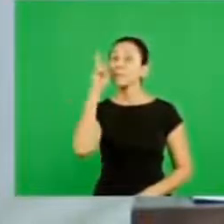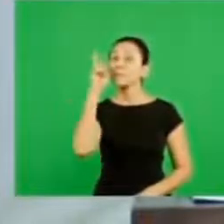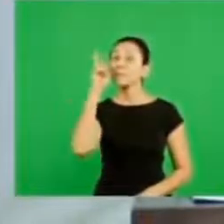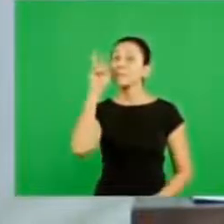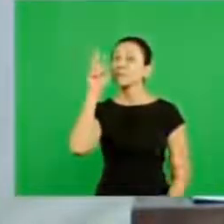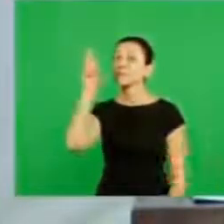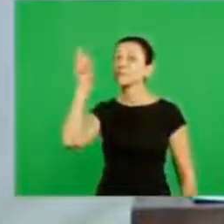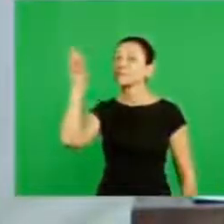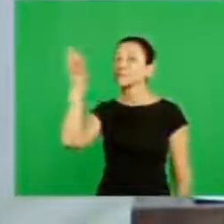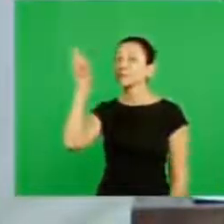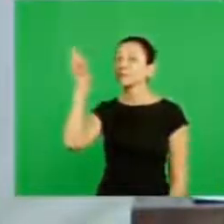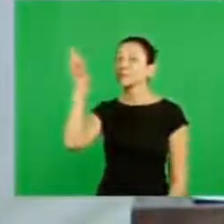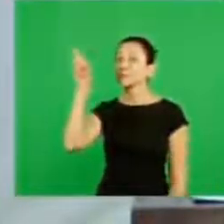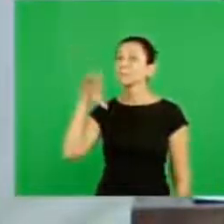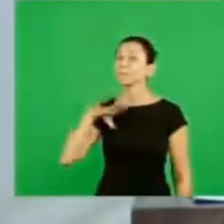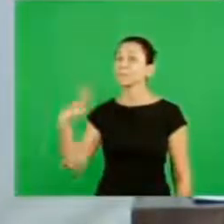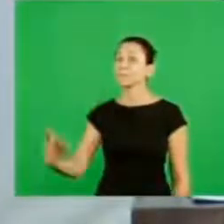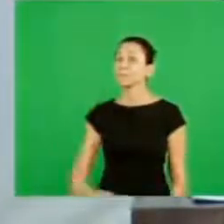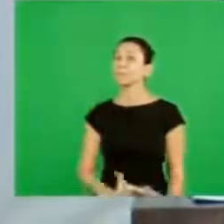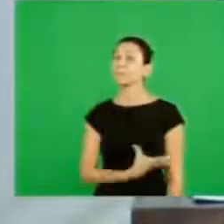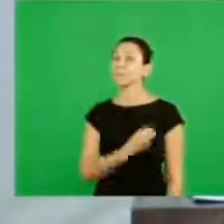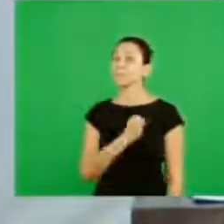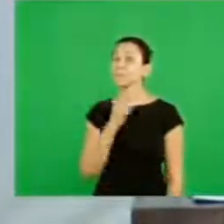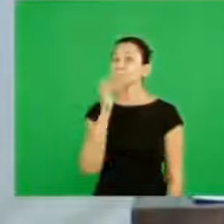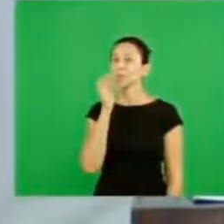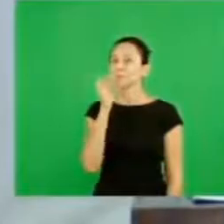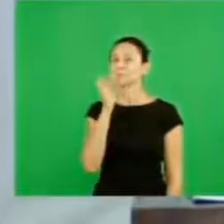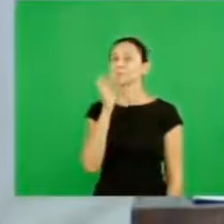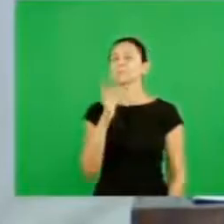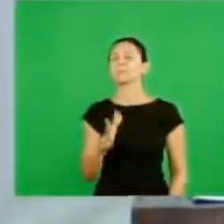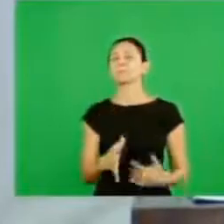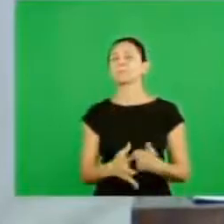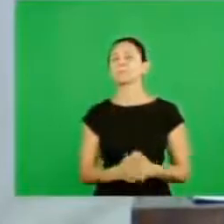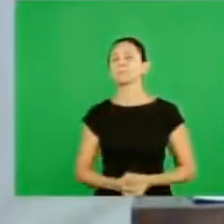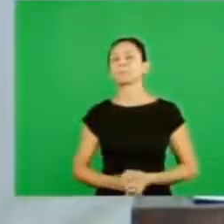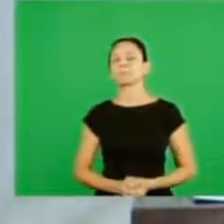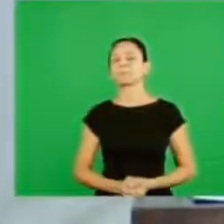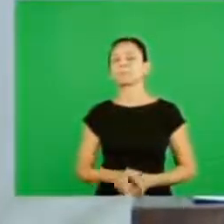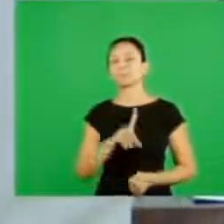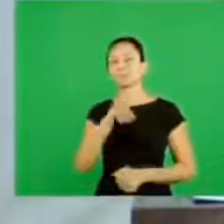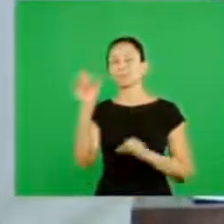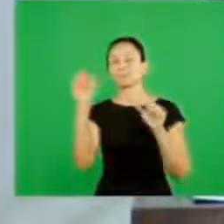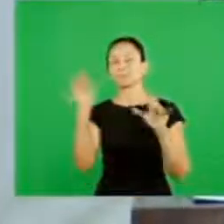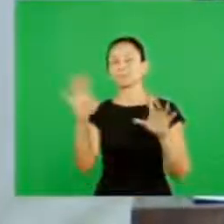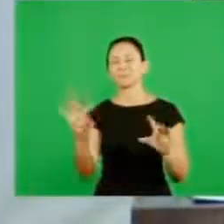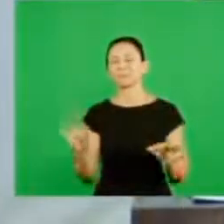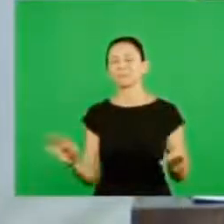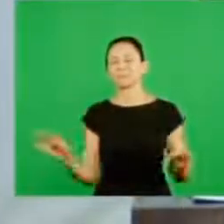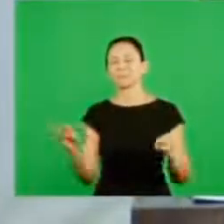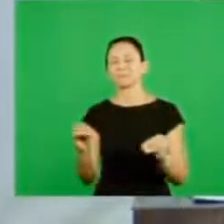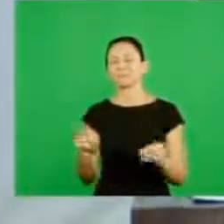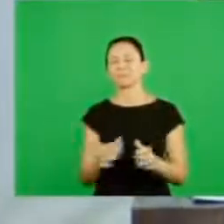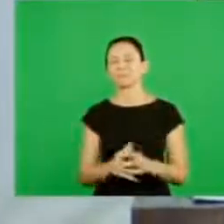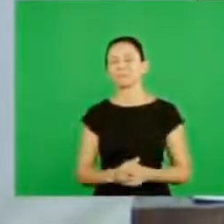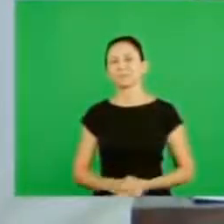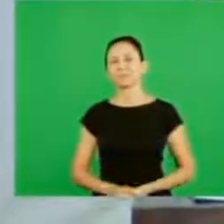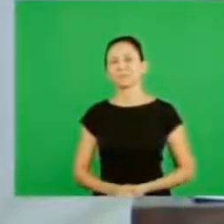happen, this that we're seeing, look up to the heavens, because your redemption is